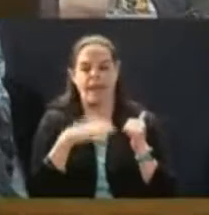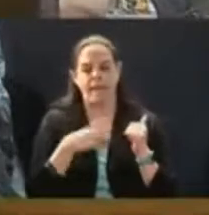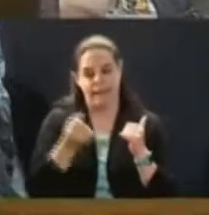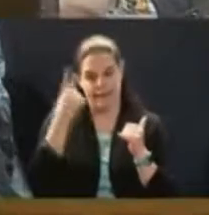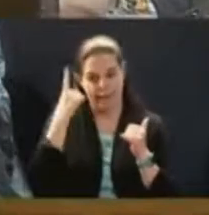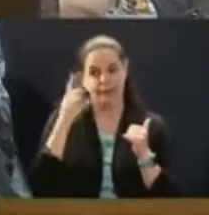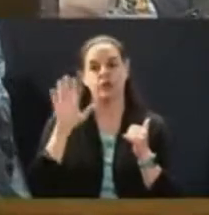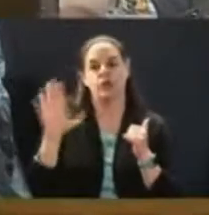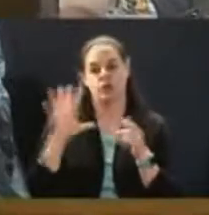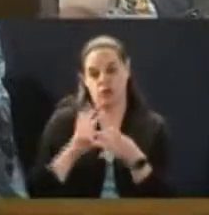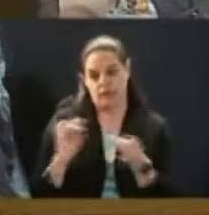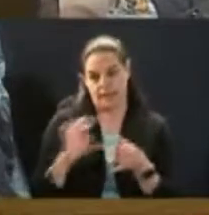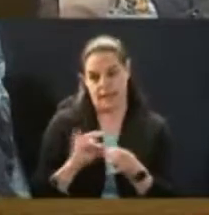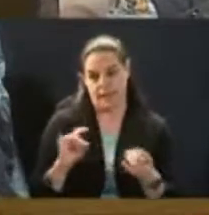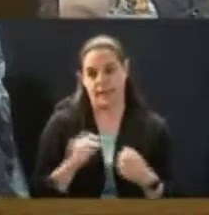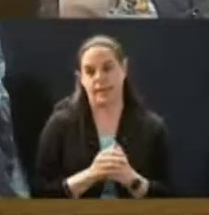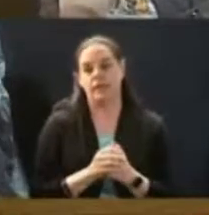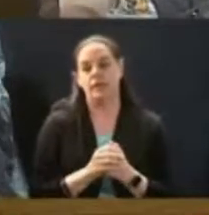you're saying.